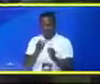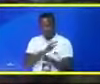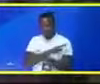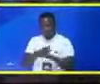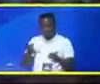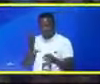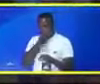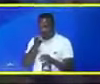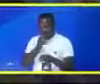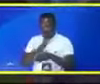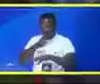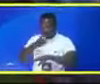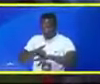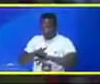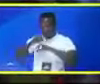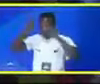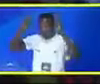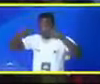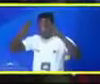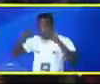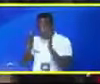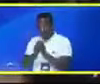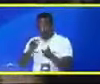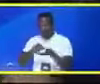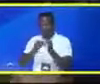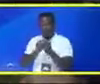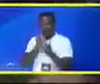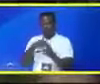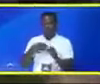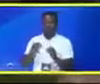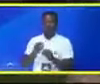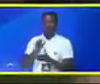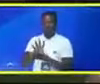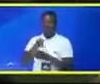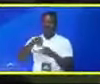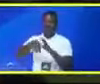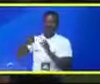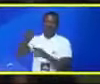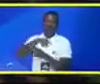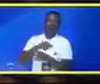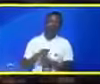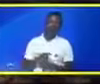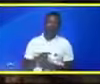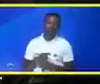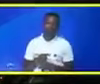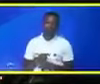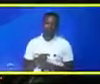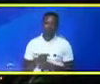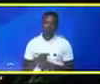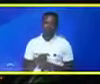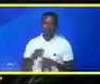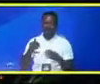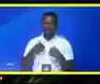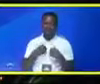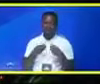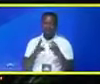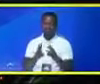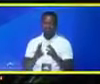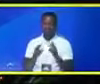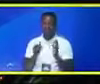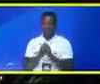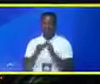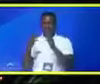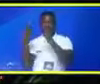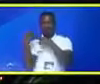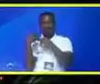speak after this manner, it says there is no light in them. There is a way that carriers of